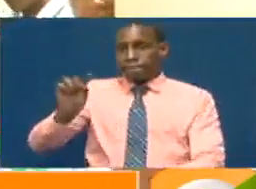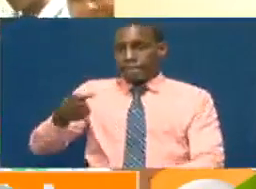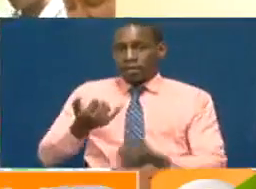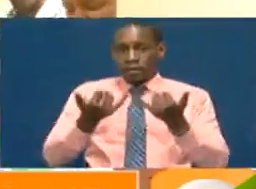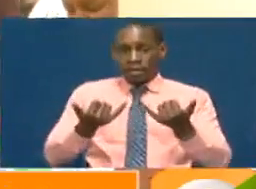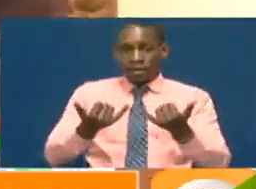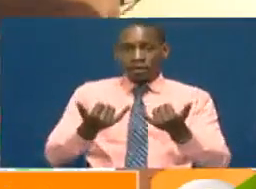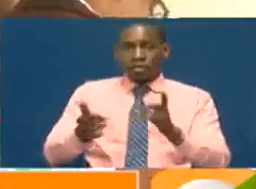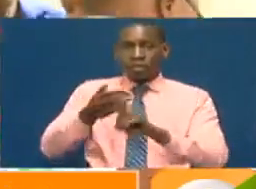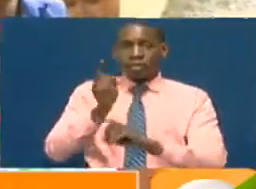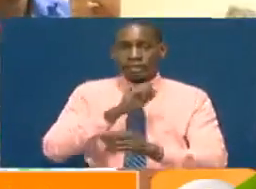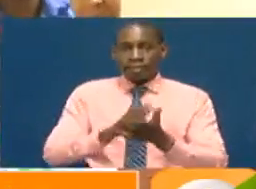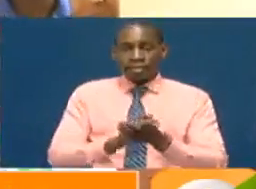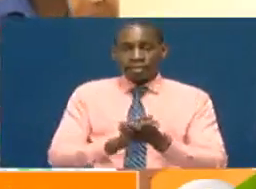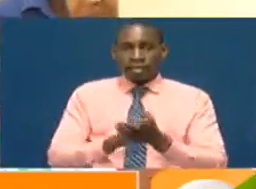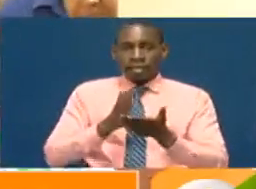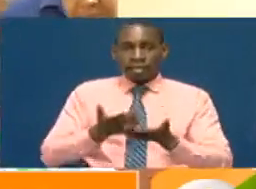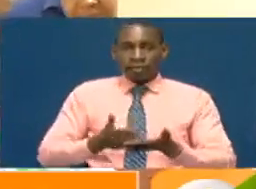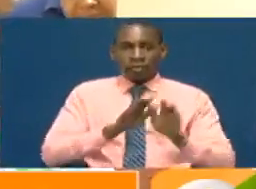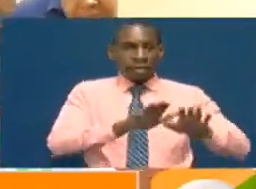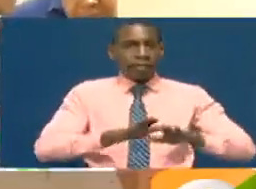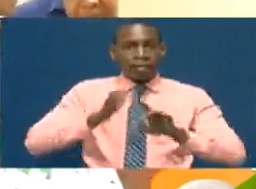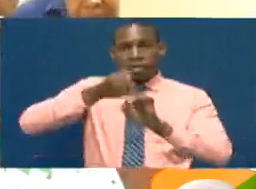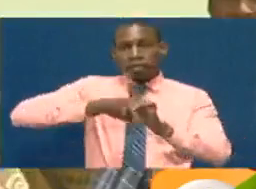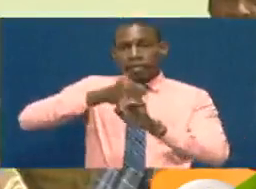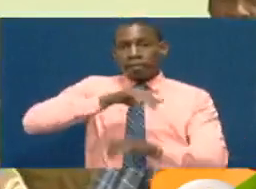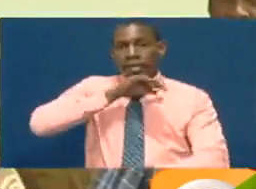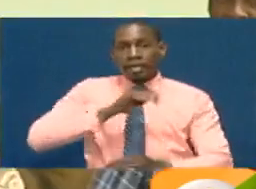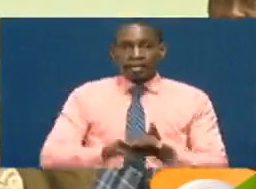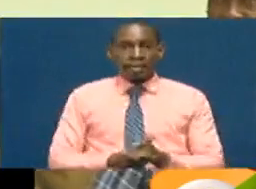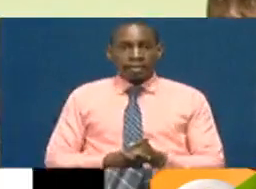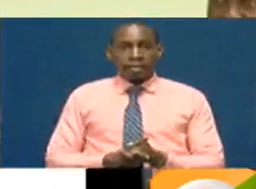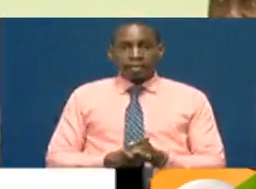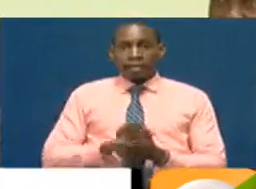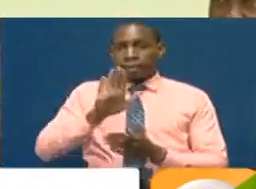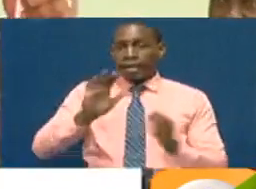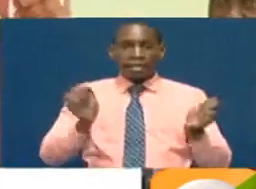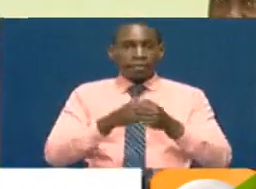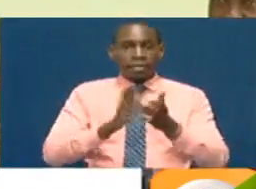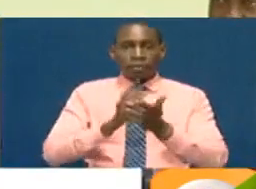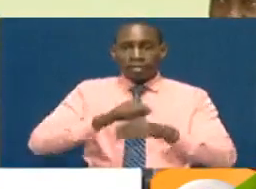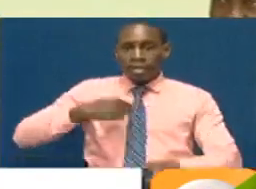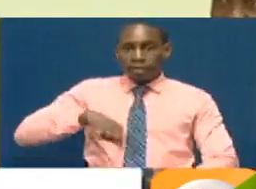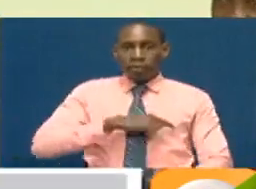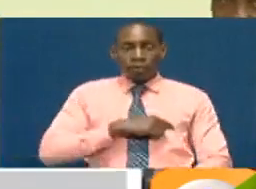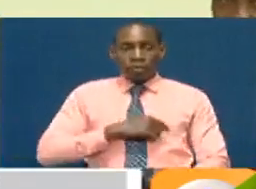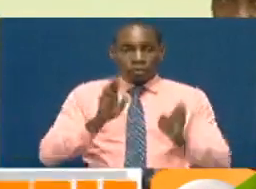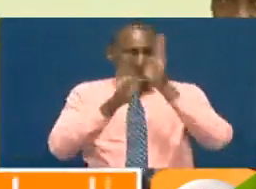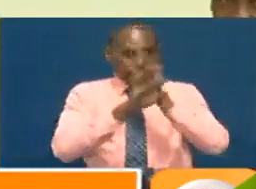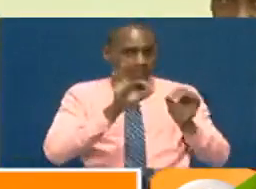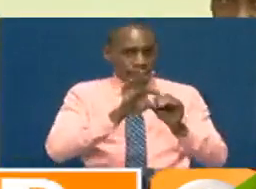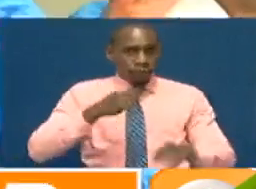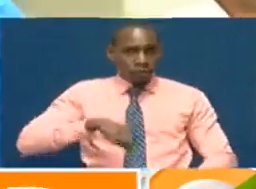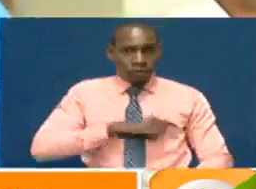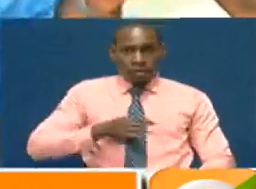Sasa imekuwa tutamkampenia Raila Amolo Odinga. Hili haliwezekani kama sisi tutakuwa tumeficha kura